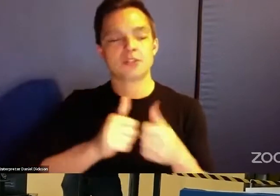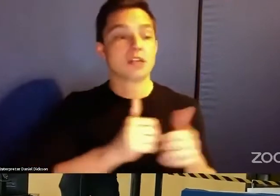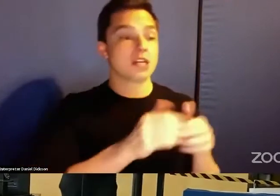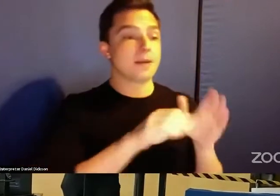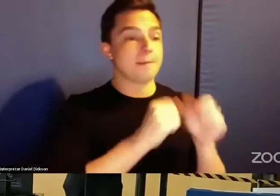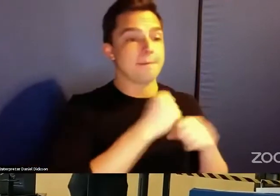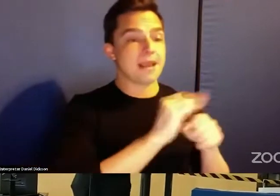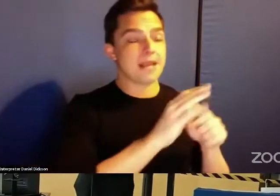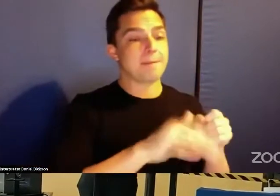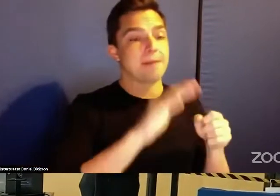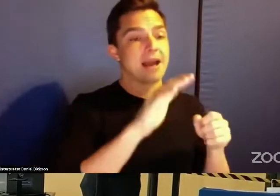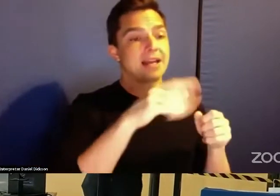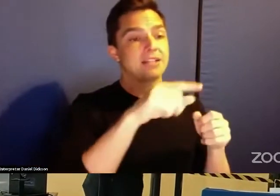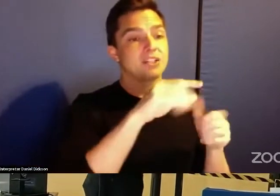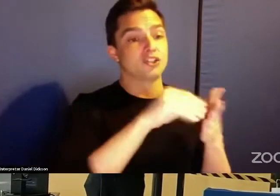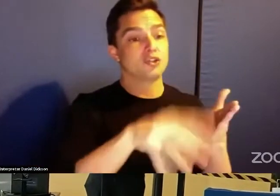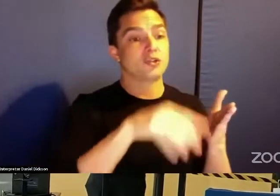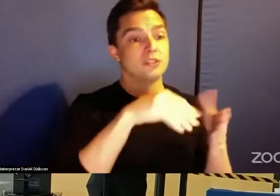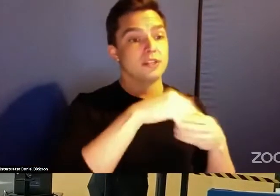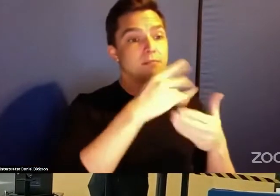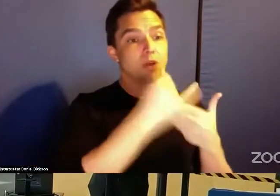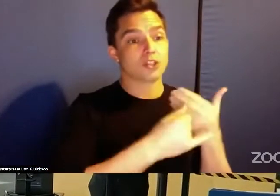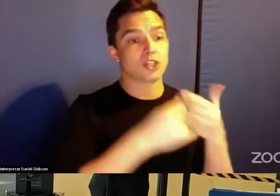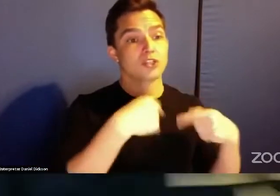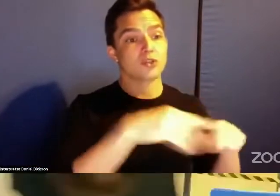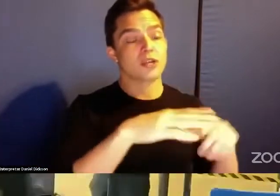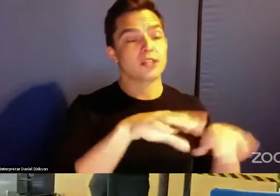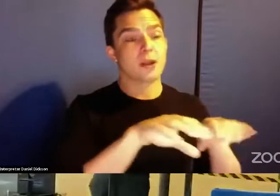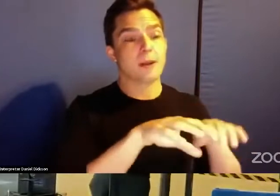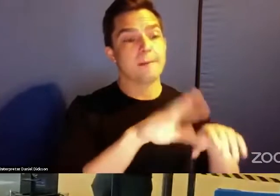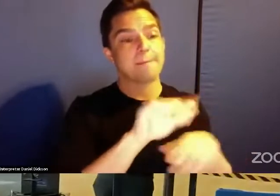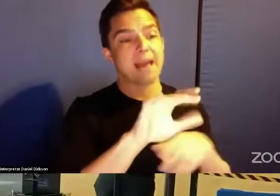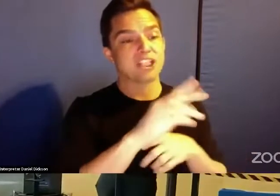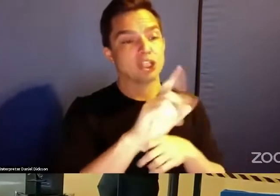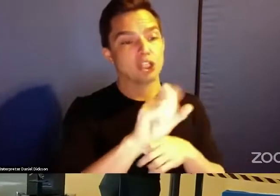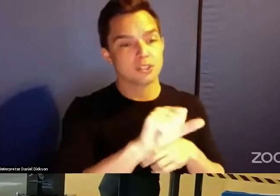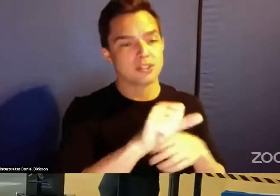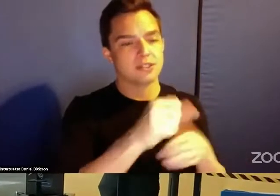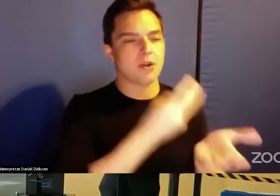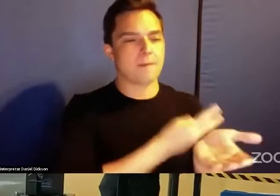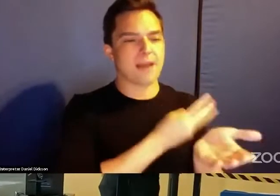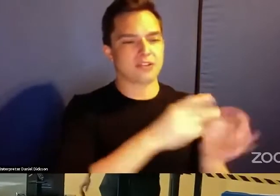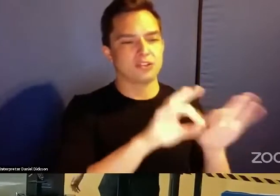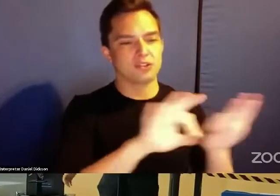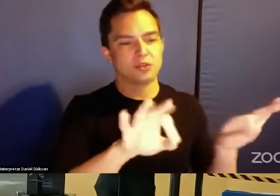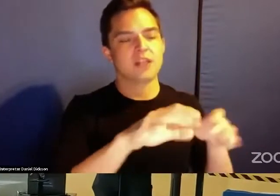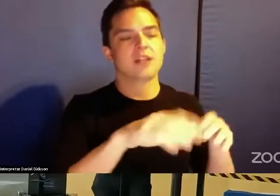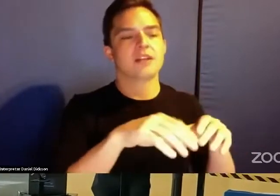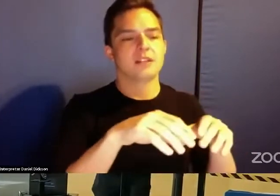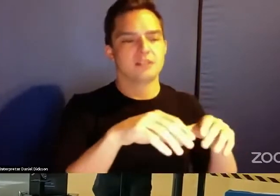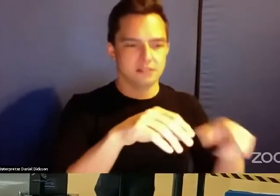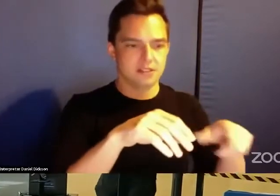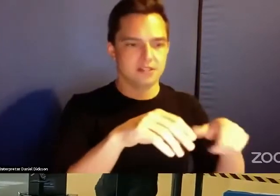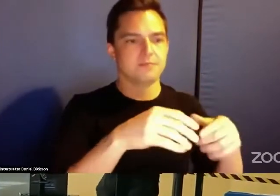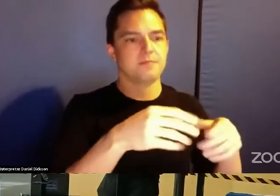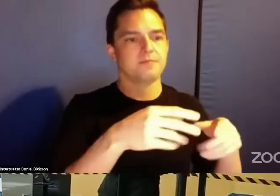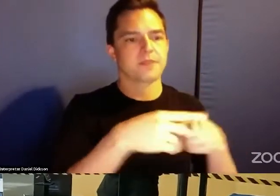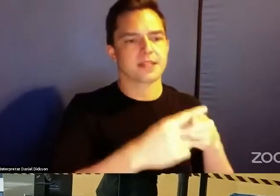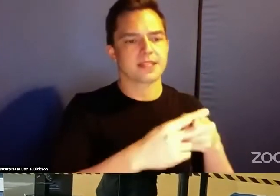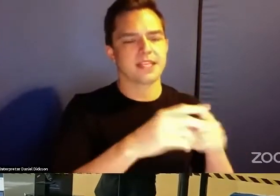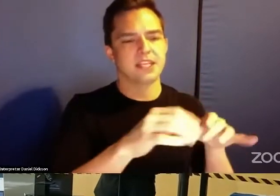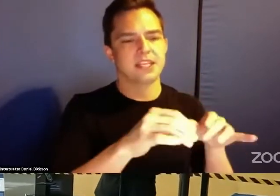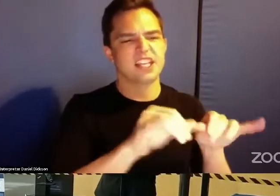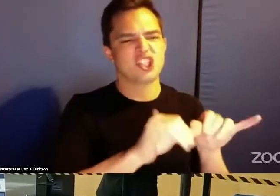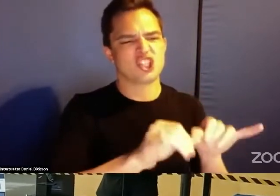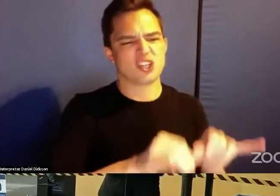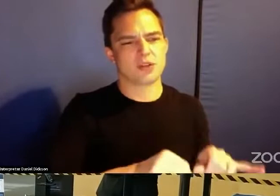a project during their bachelor's or master's degree in mechanical engineering, and I have